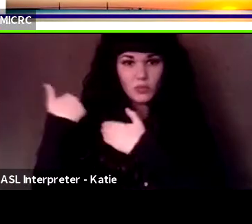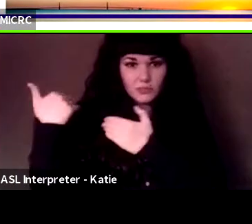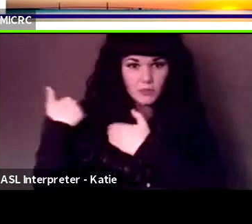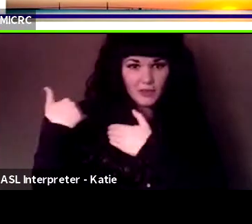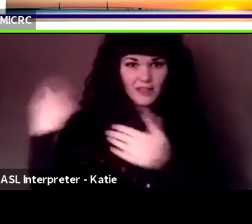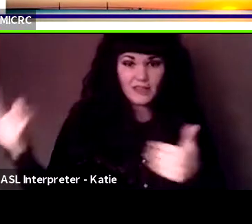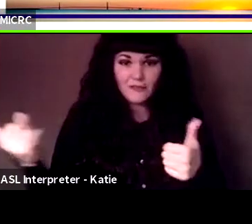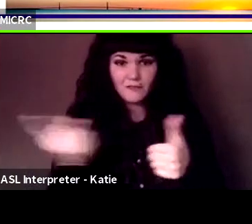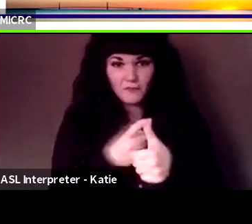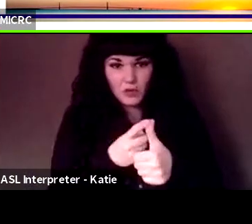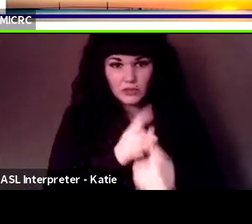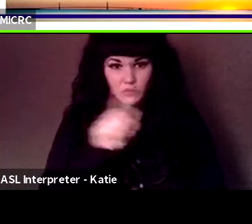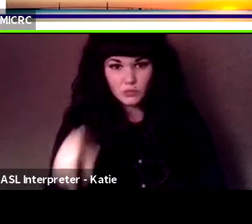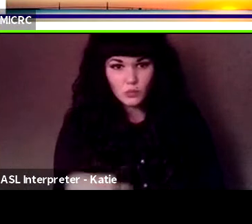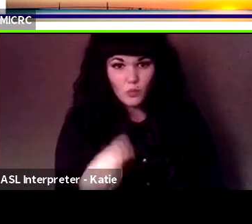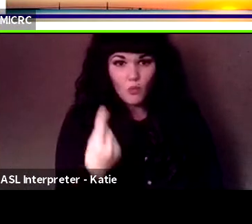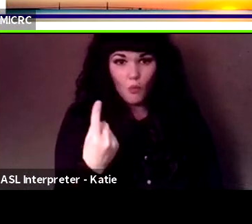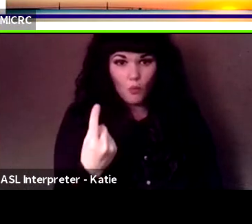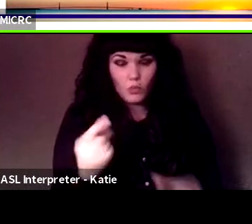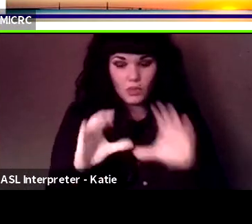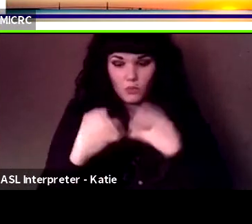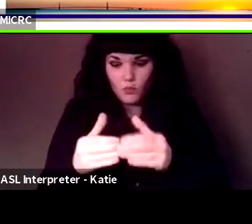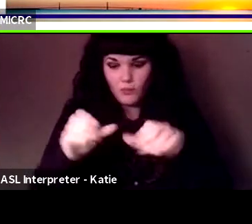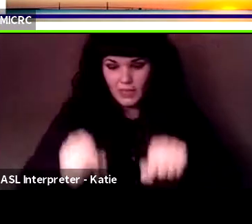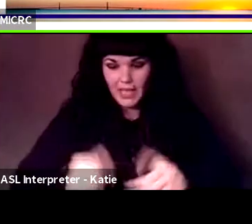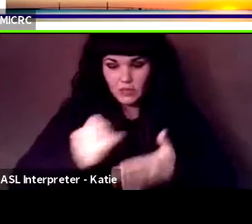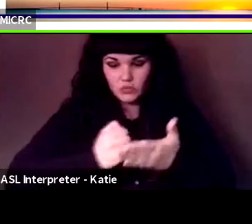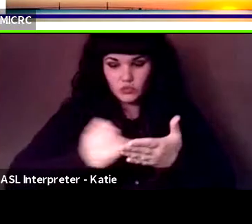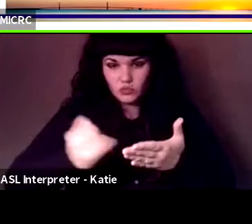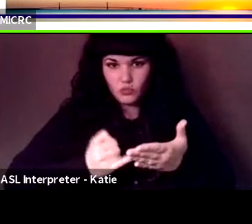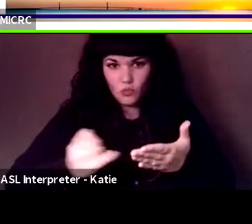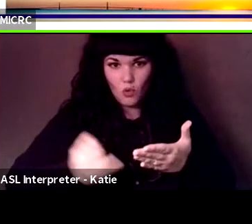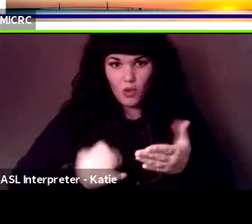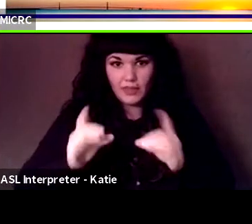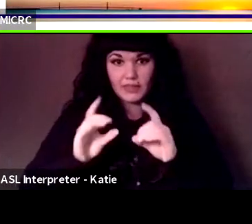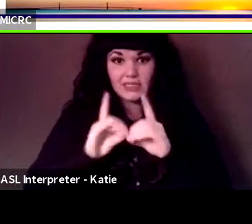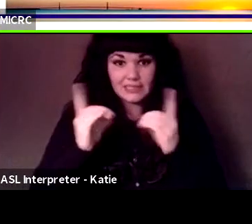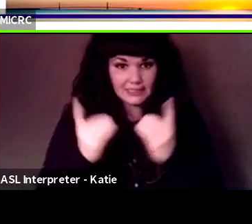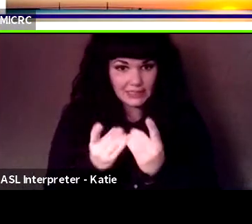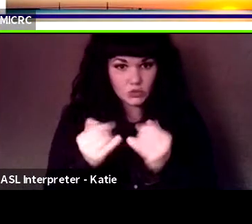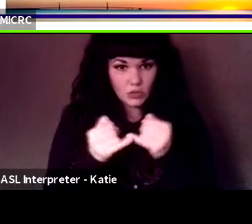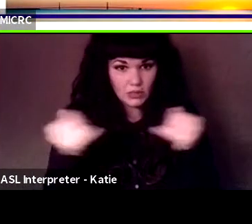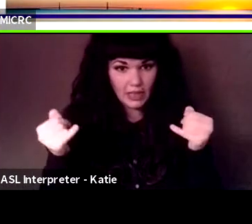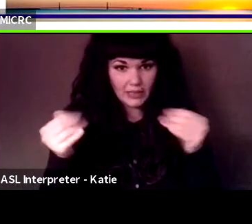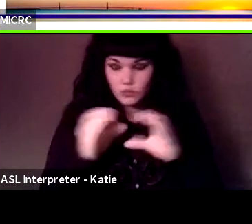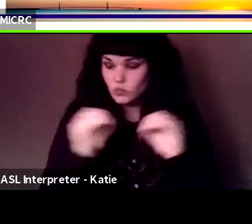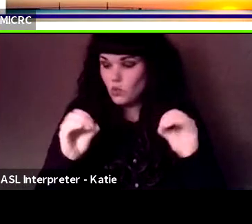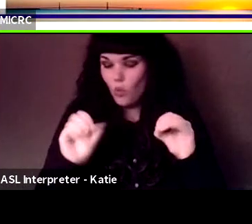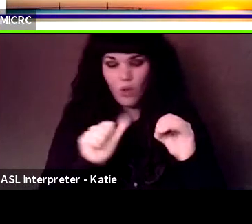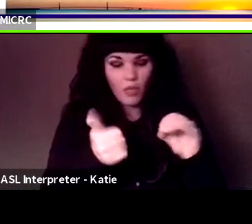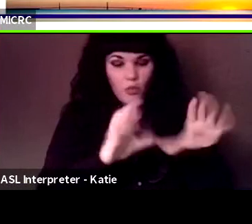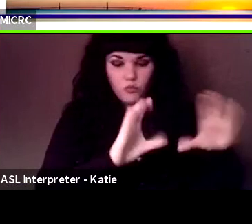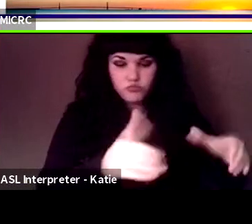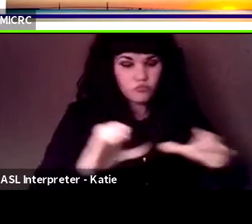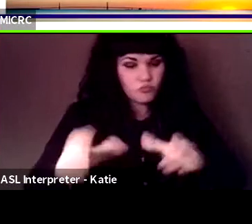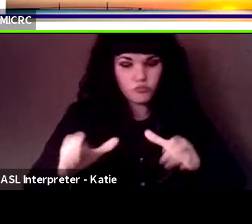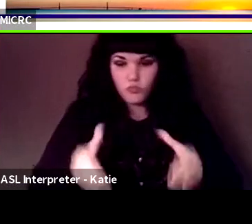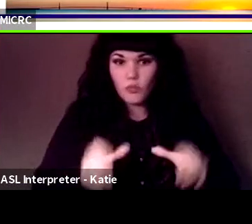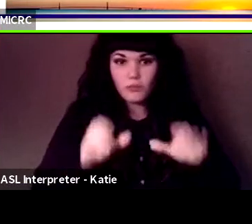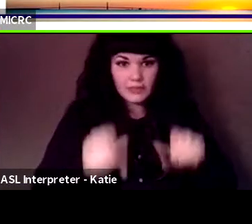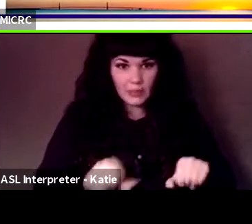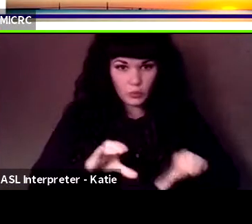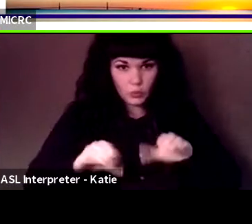sole entity for drawing the district lines. No other body, no other individuals have responsibility for this